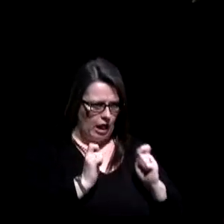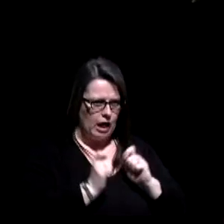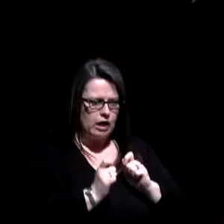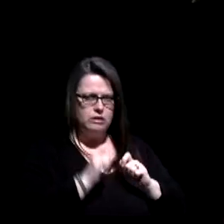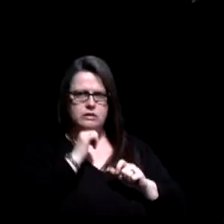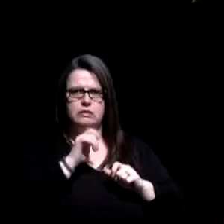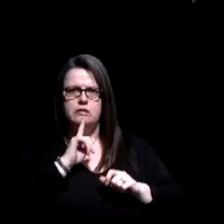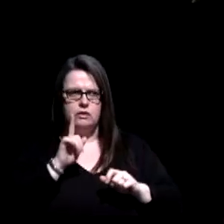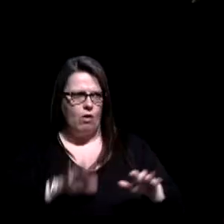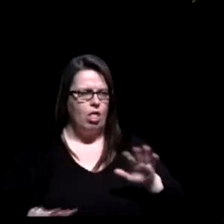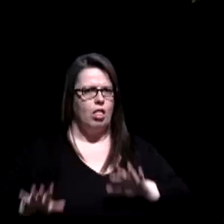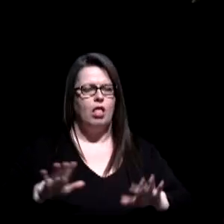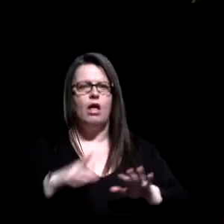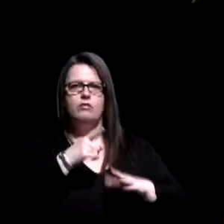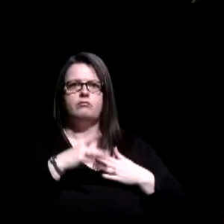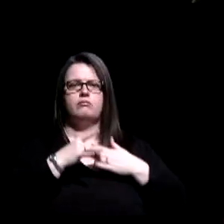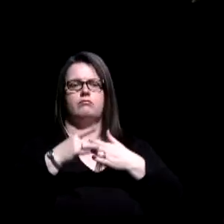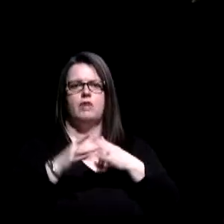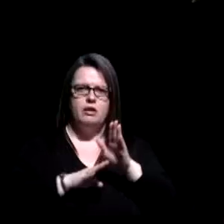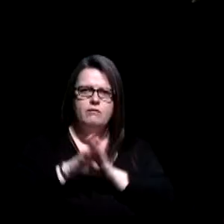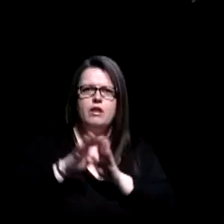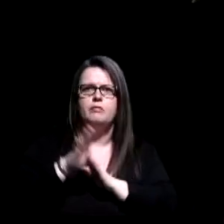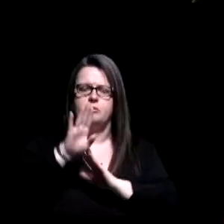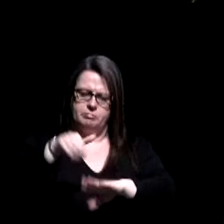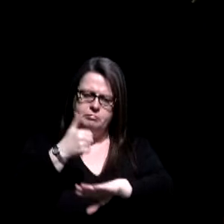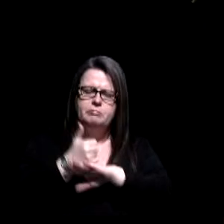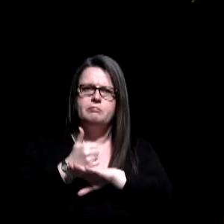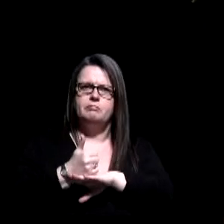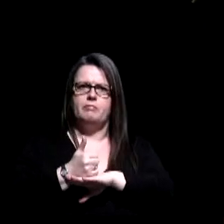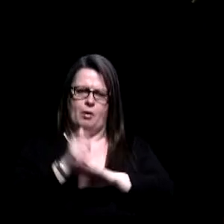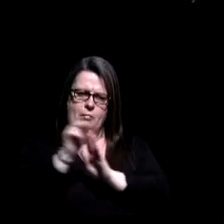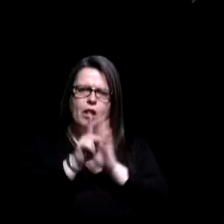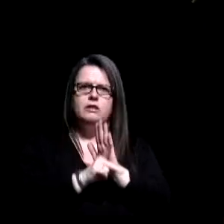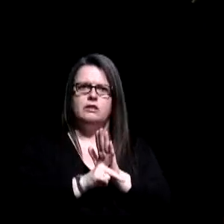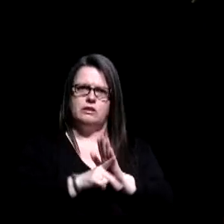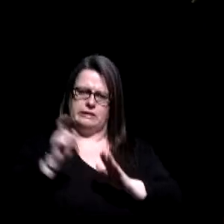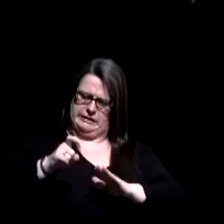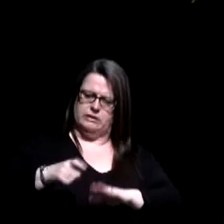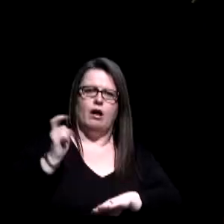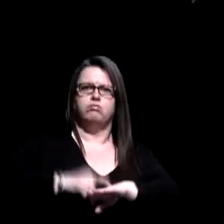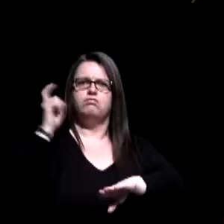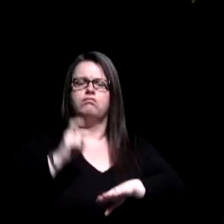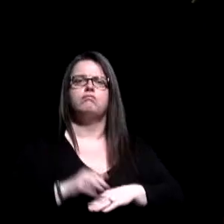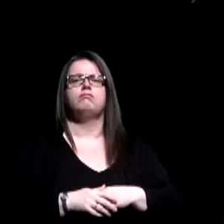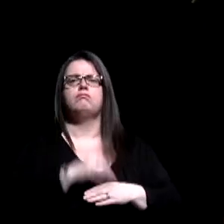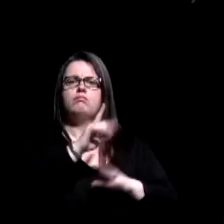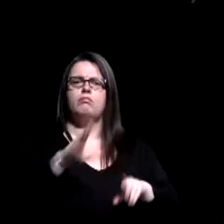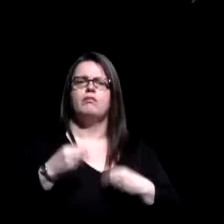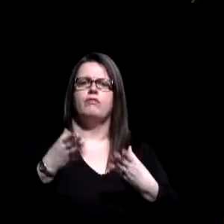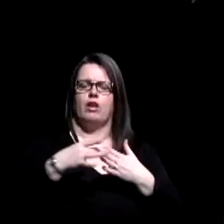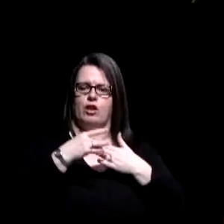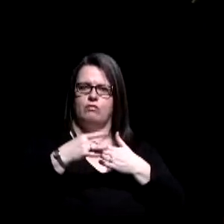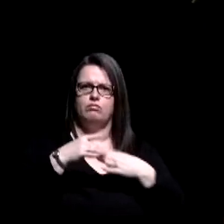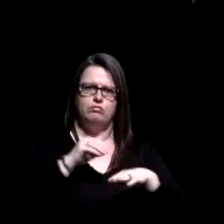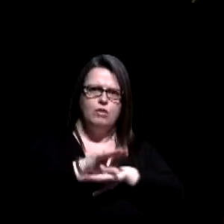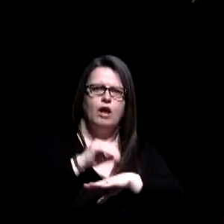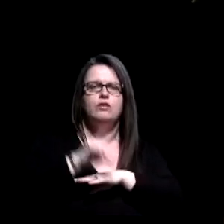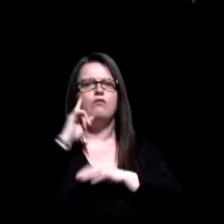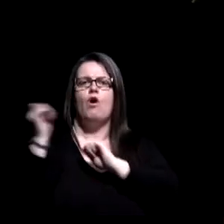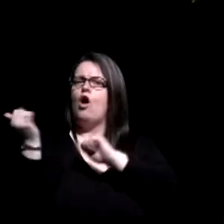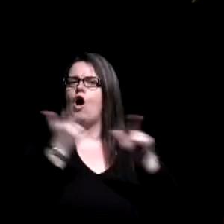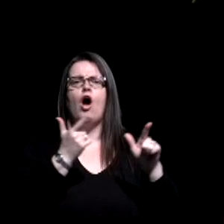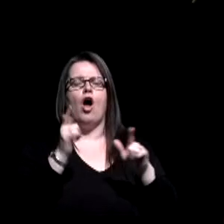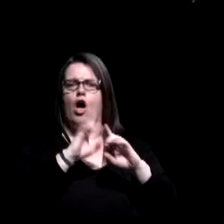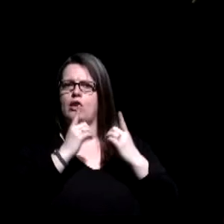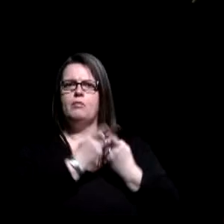the development and implementation of time-sensitive policies and provided guidance to all core departments, as well as